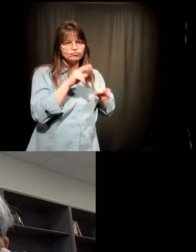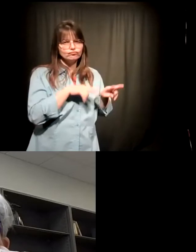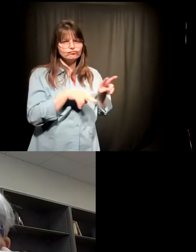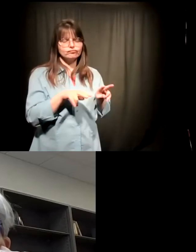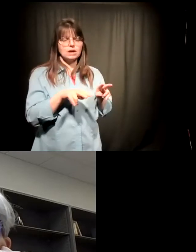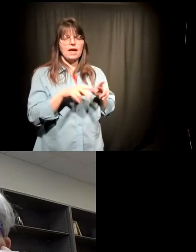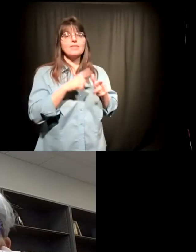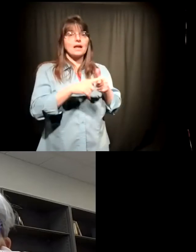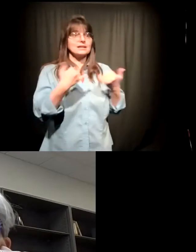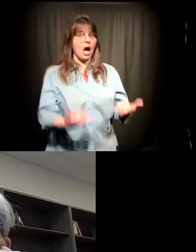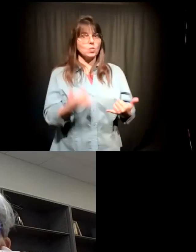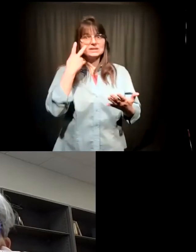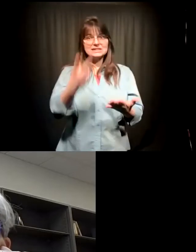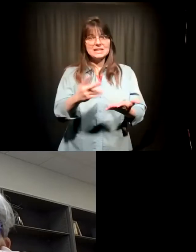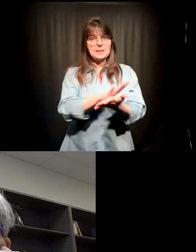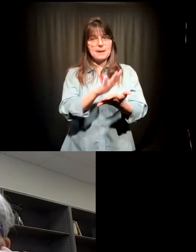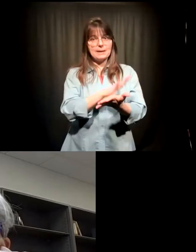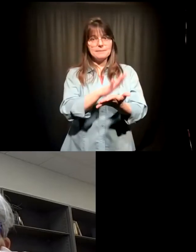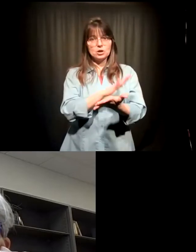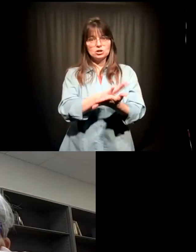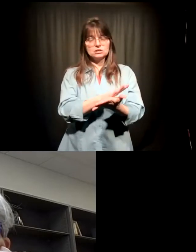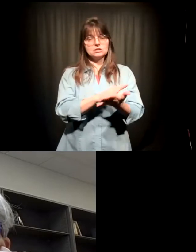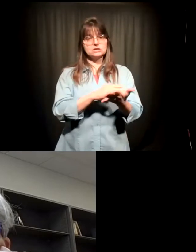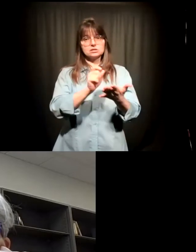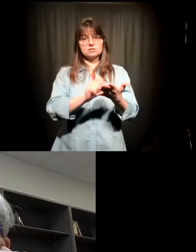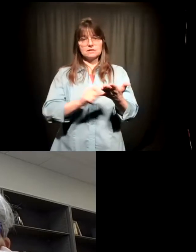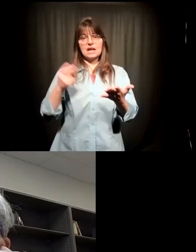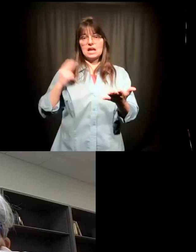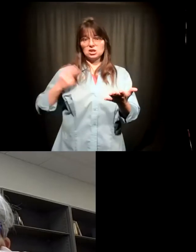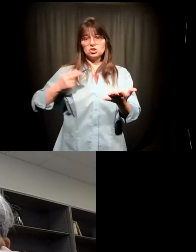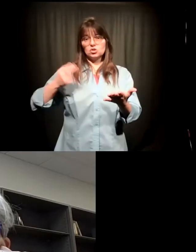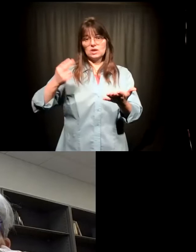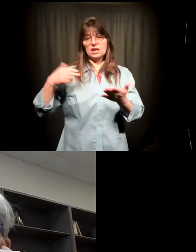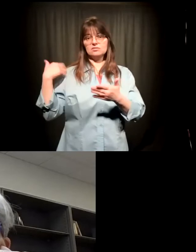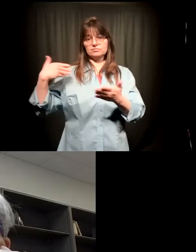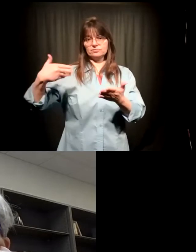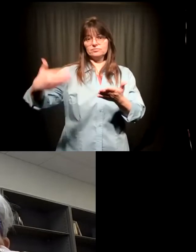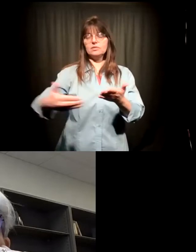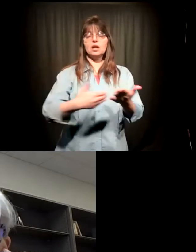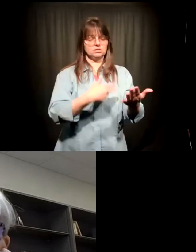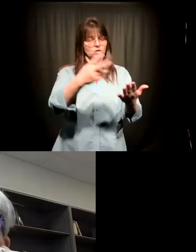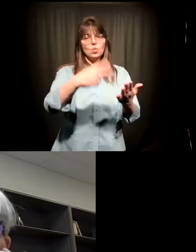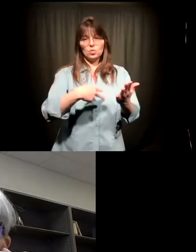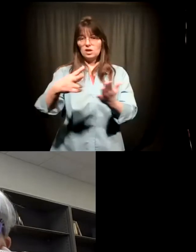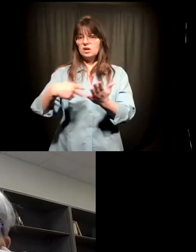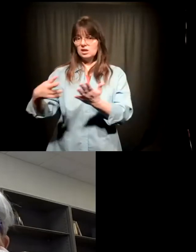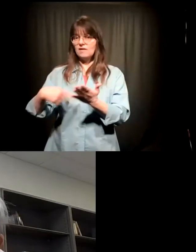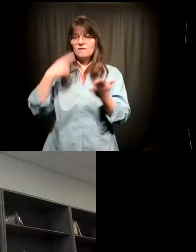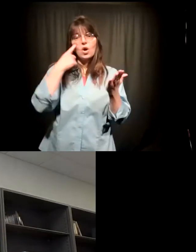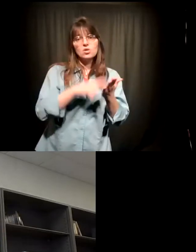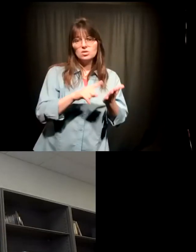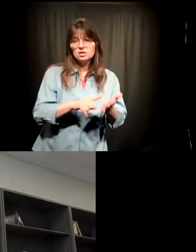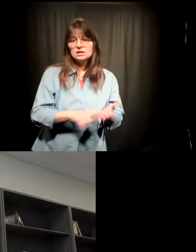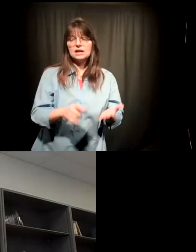always public. So I think Bell's image has changed. Like a lot of historical figures,